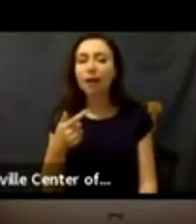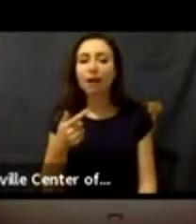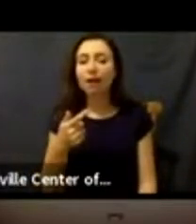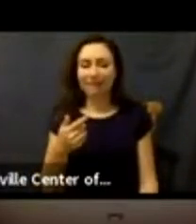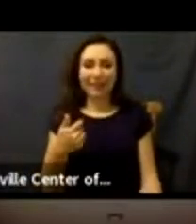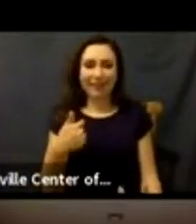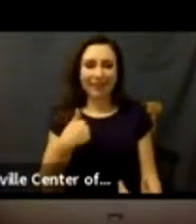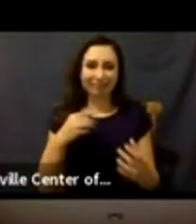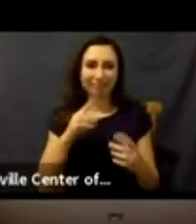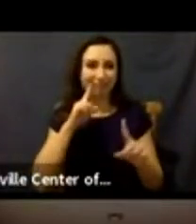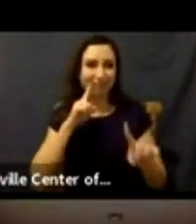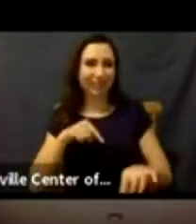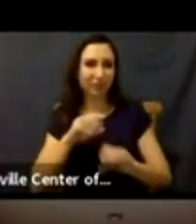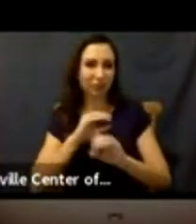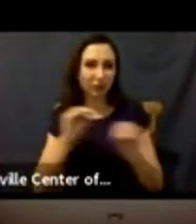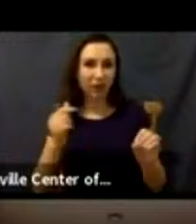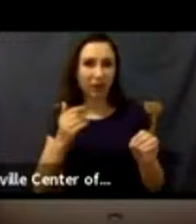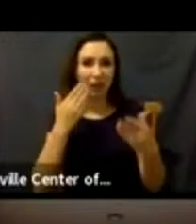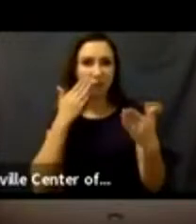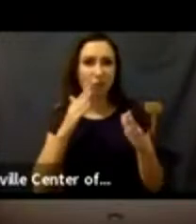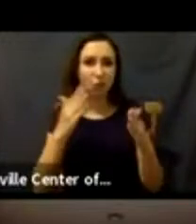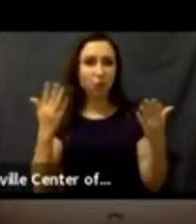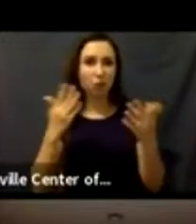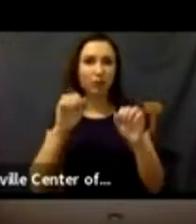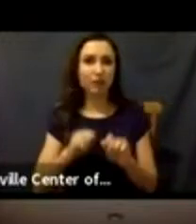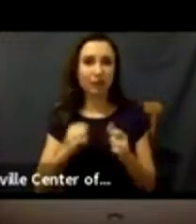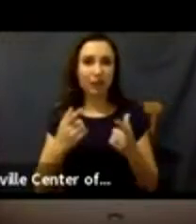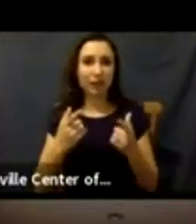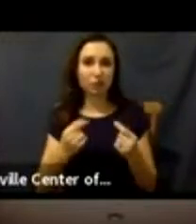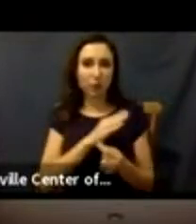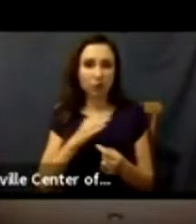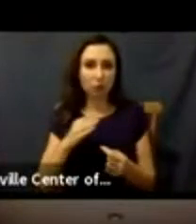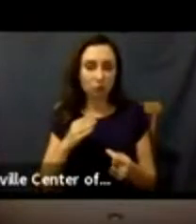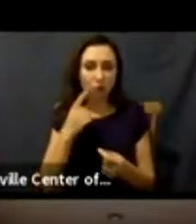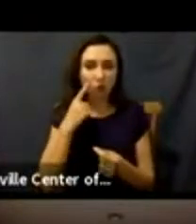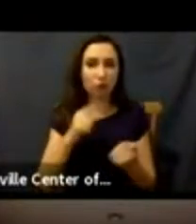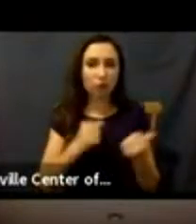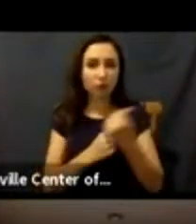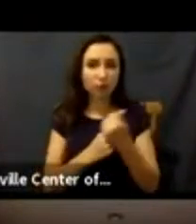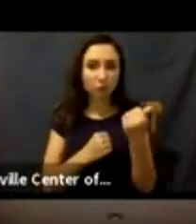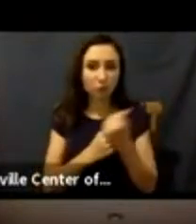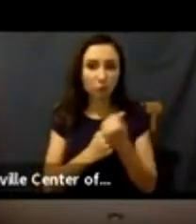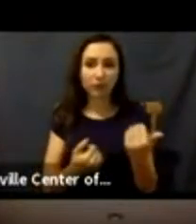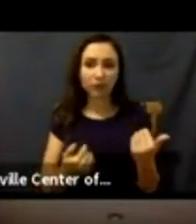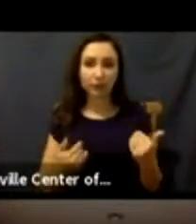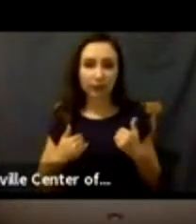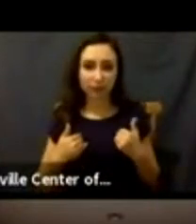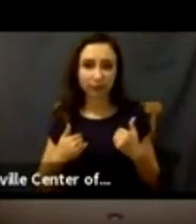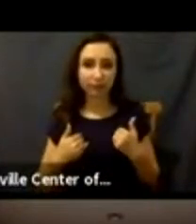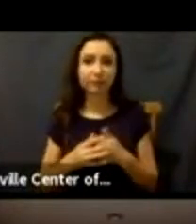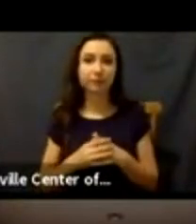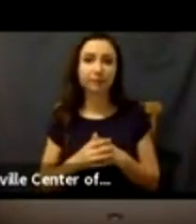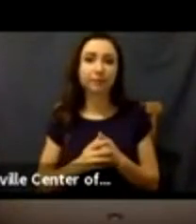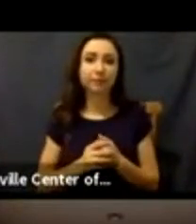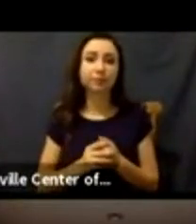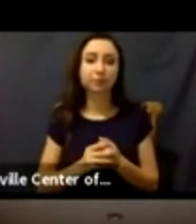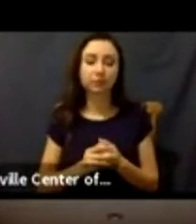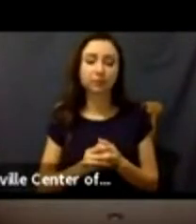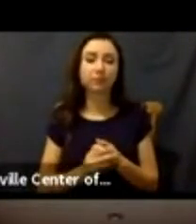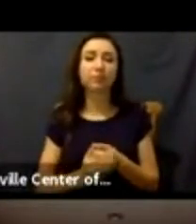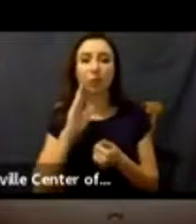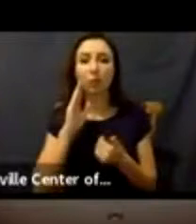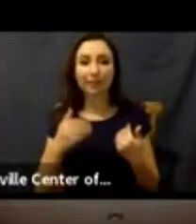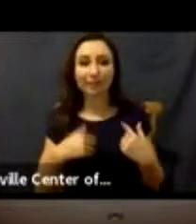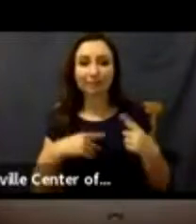we're capable of doing as a board and the support that we have, but there's going to be a variety